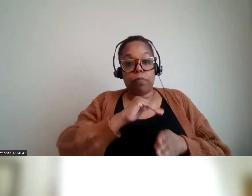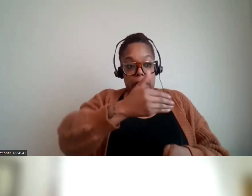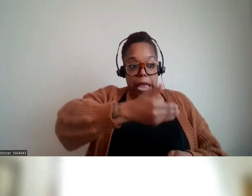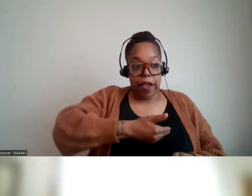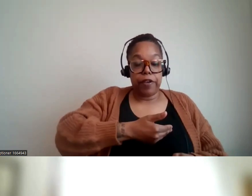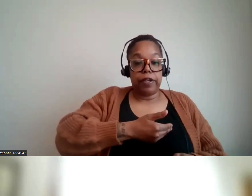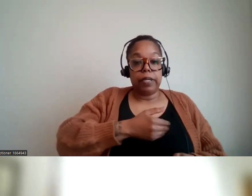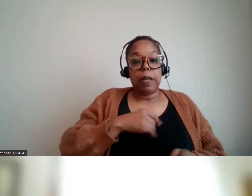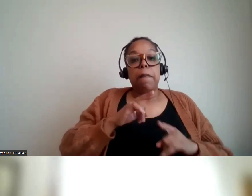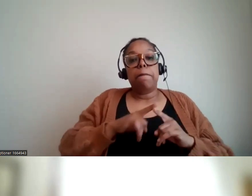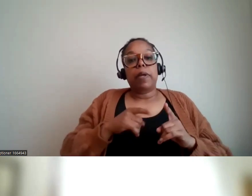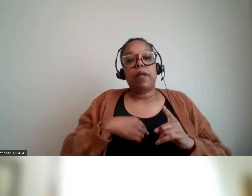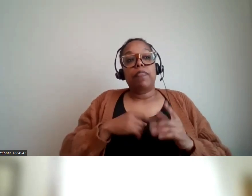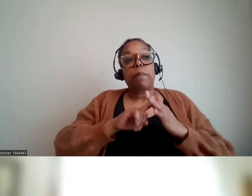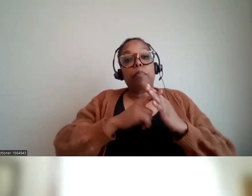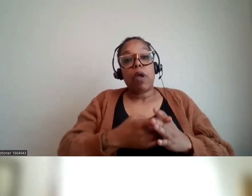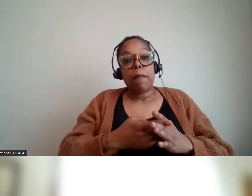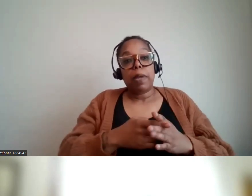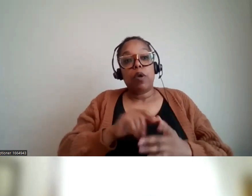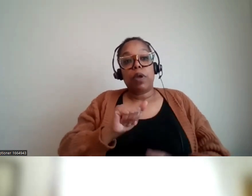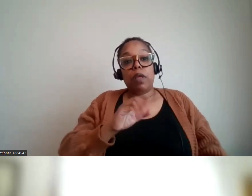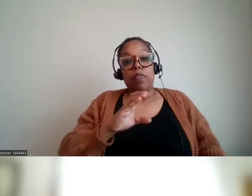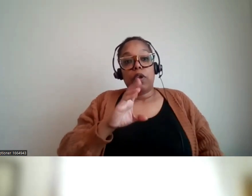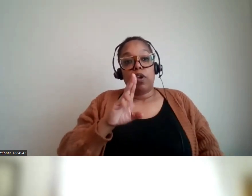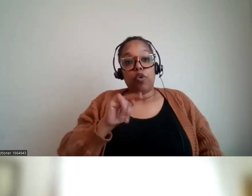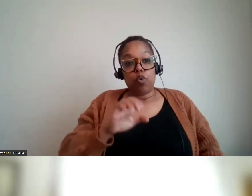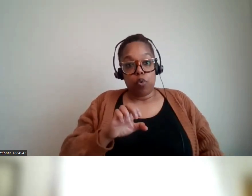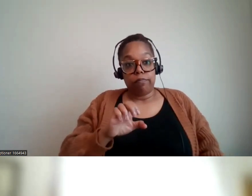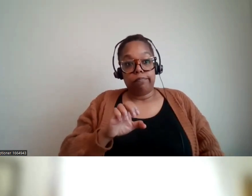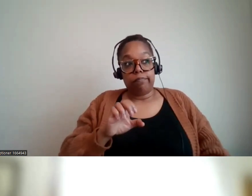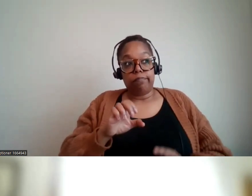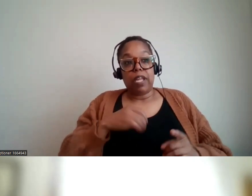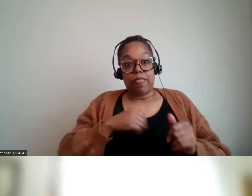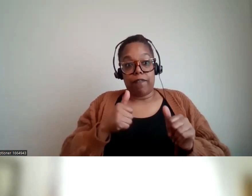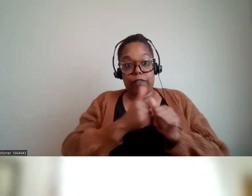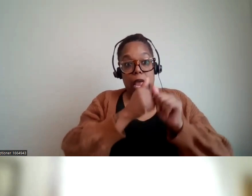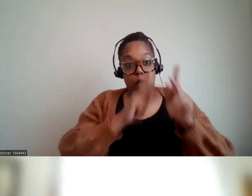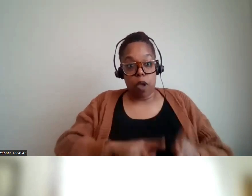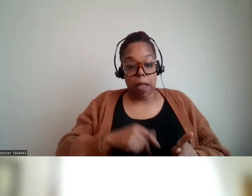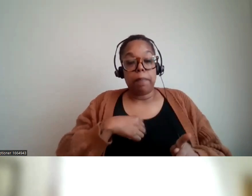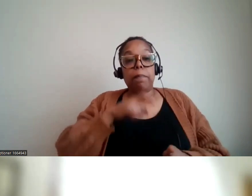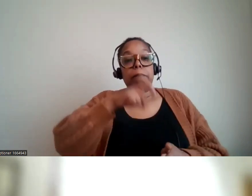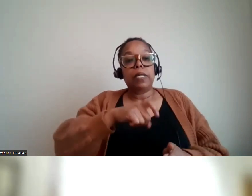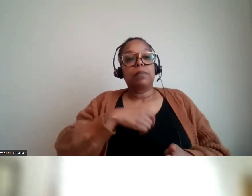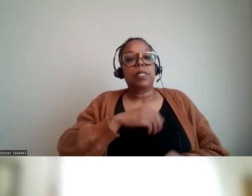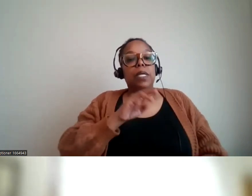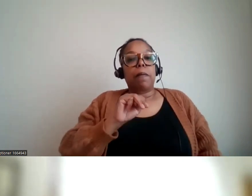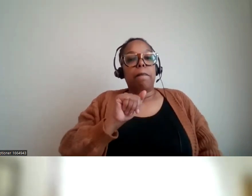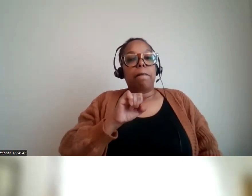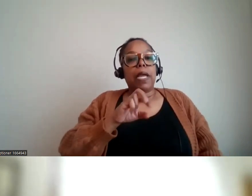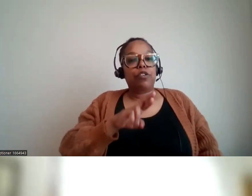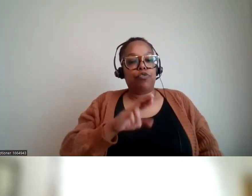intervention in the acute phase and the follow-up needs to be done by the master's level, and then the peer and